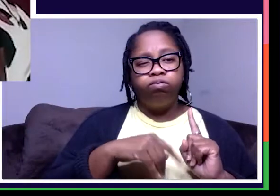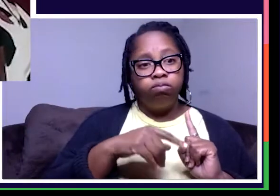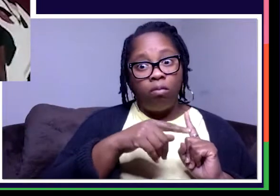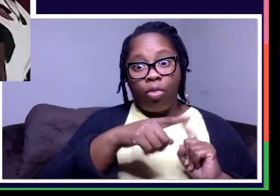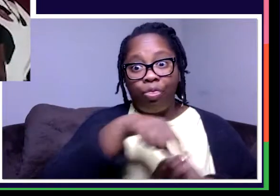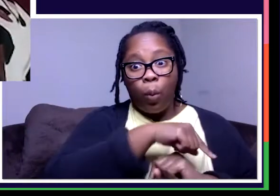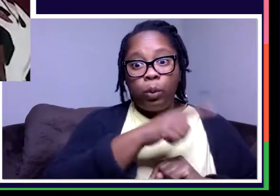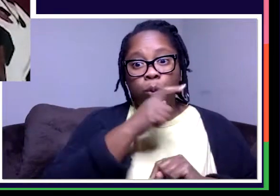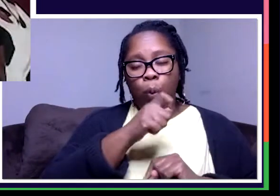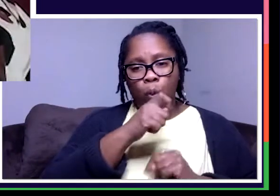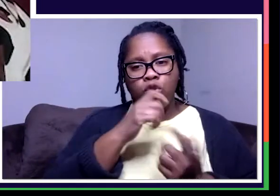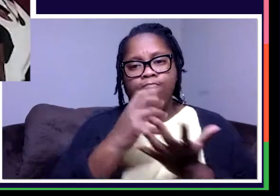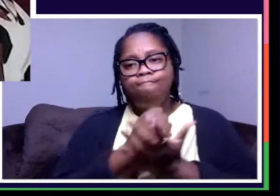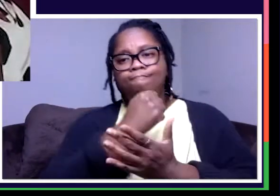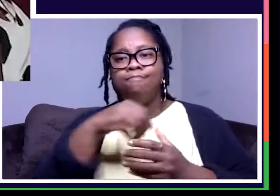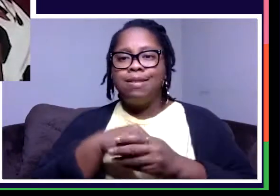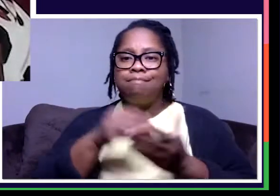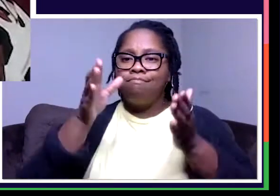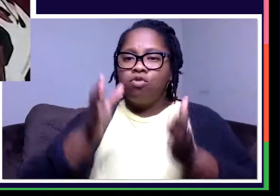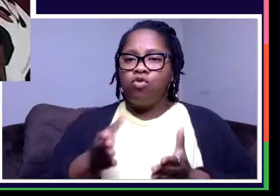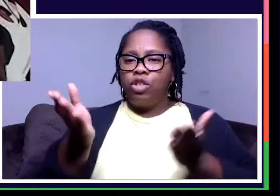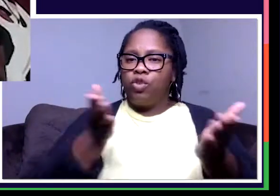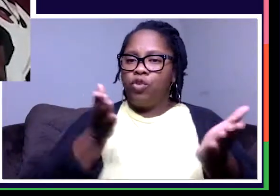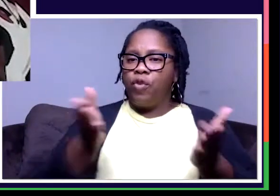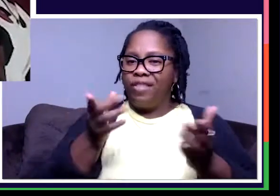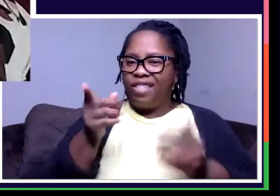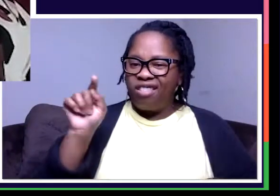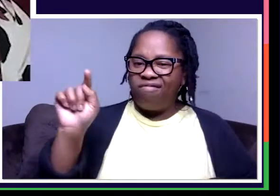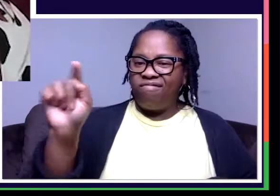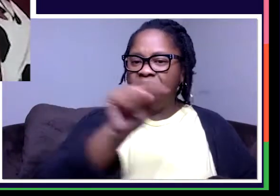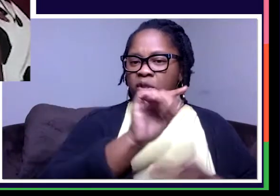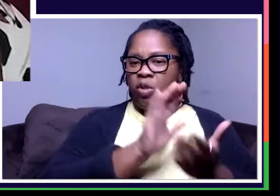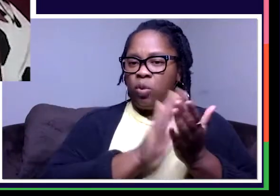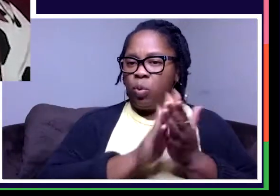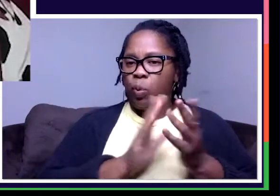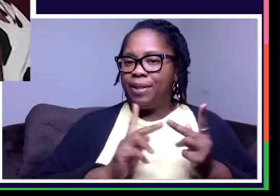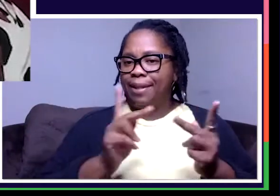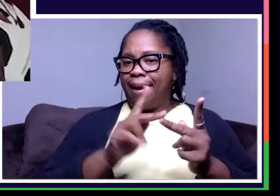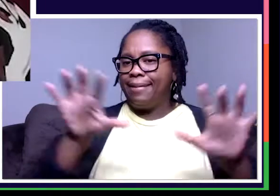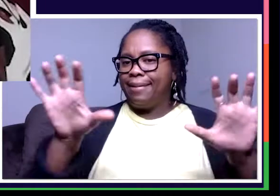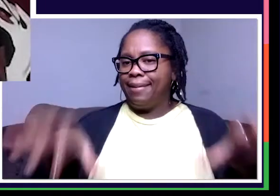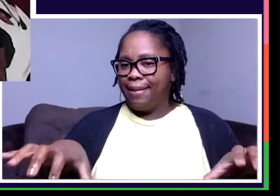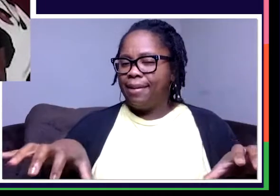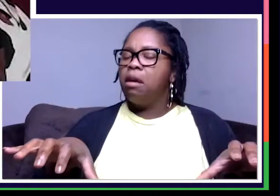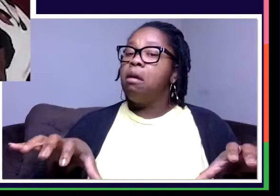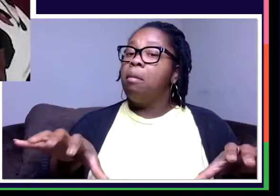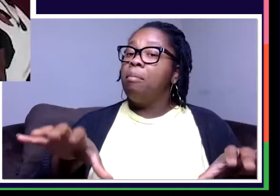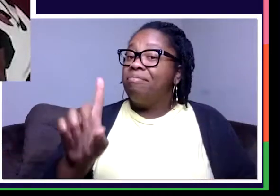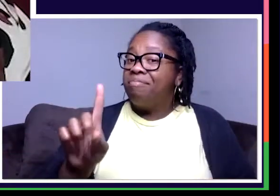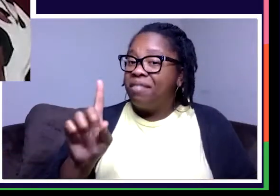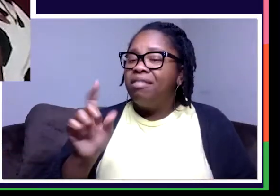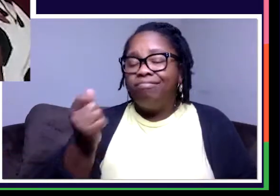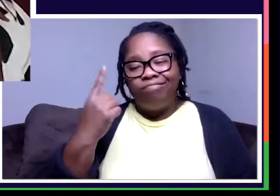educators taking part in the in-person services that were happening at school sites.